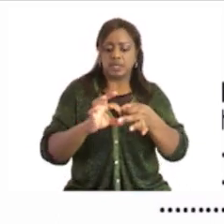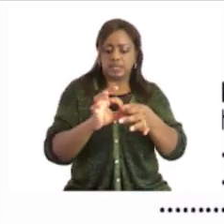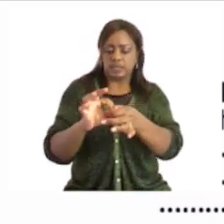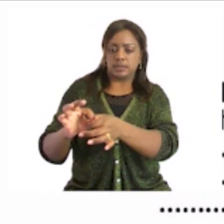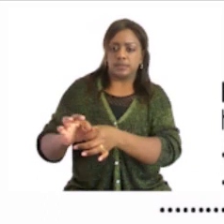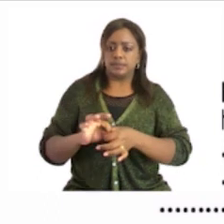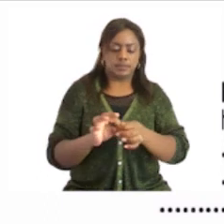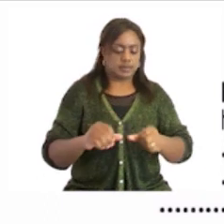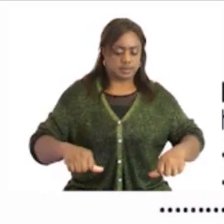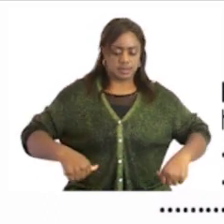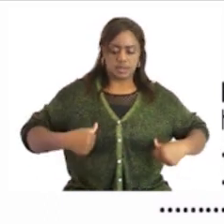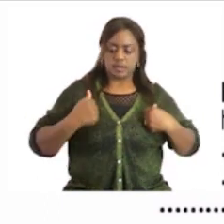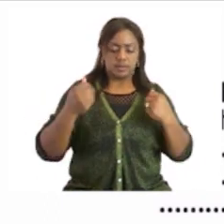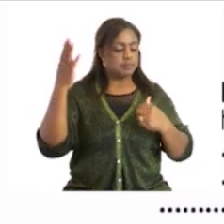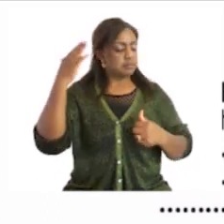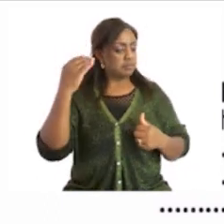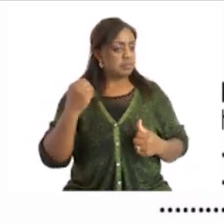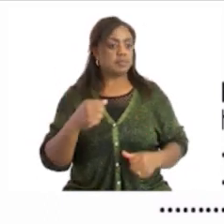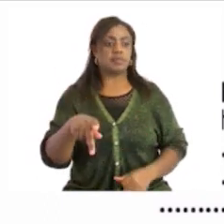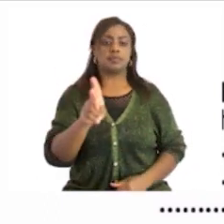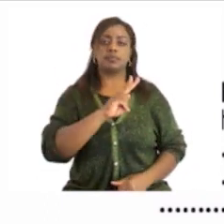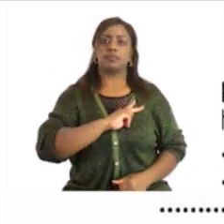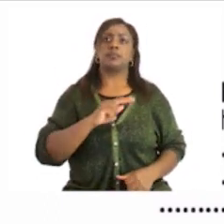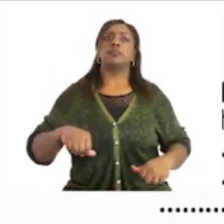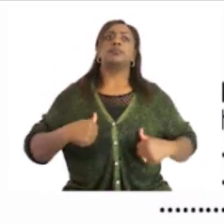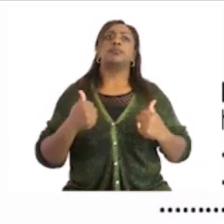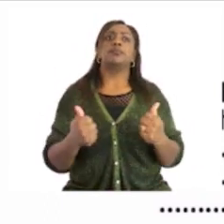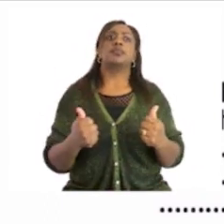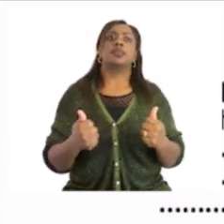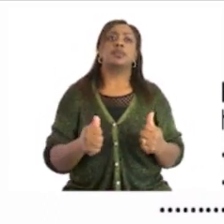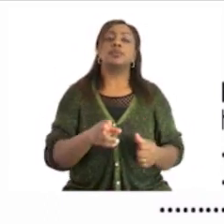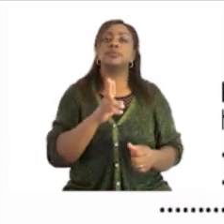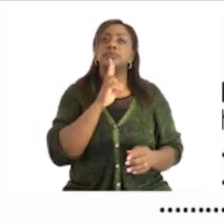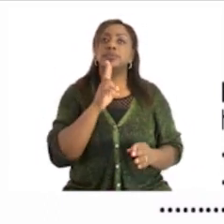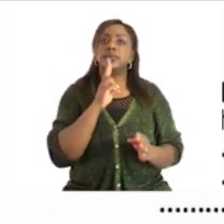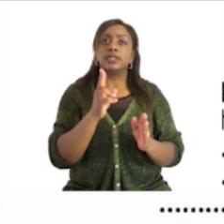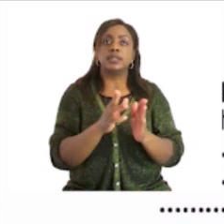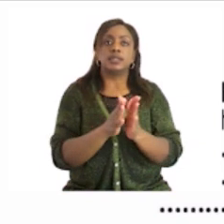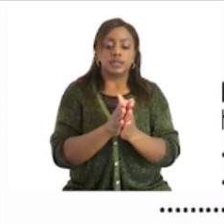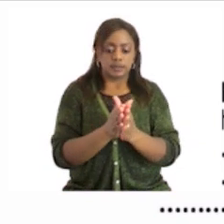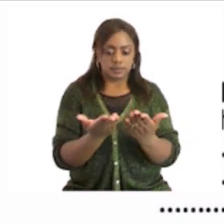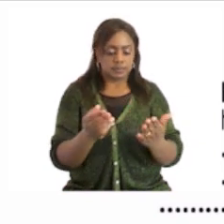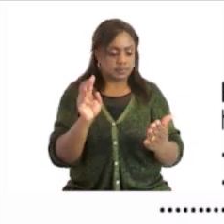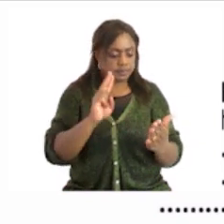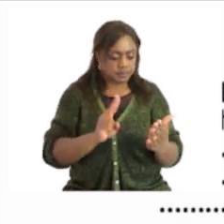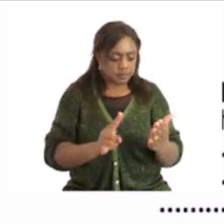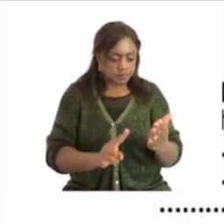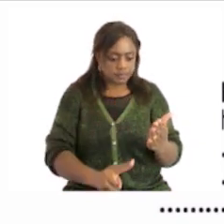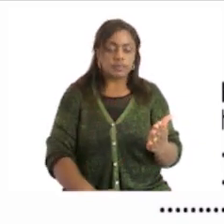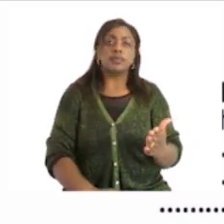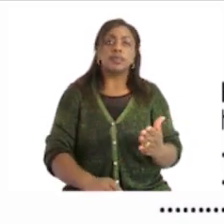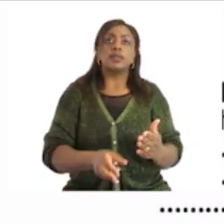healthy behavior and personal health. So for this question, it is important to remind yourself of germs and what they